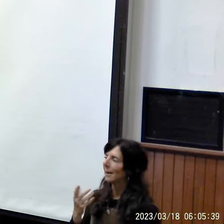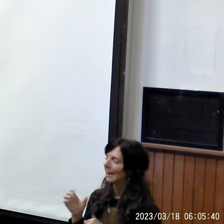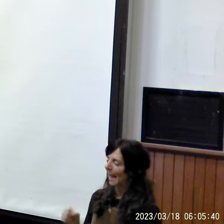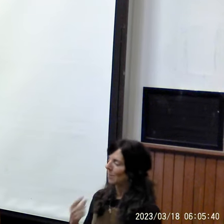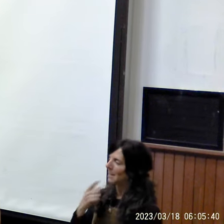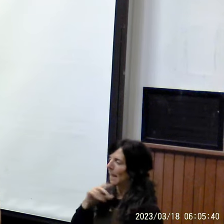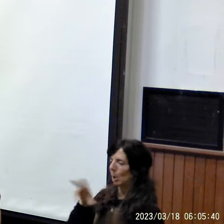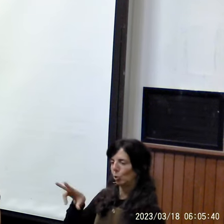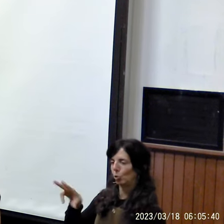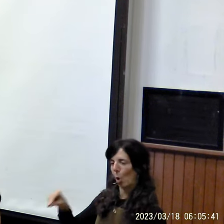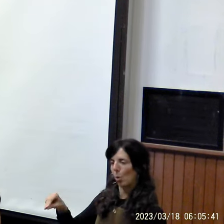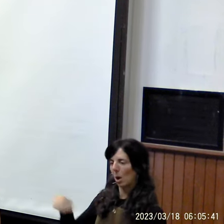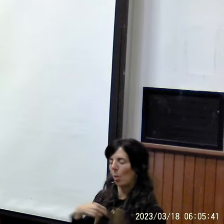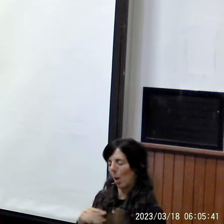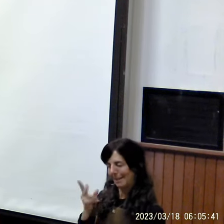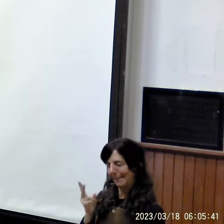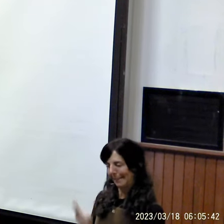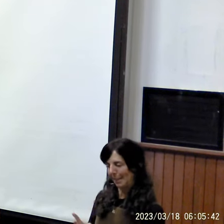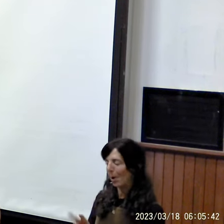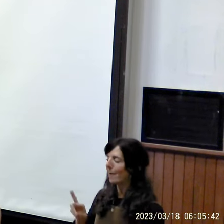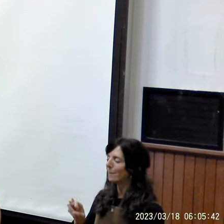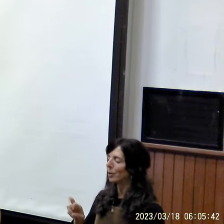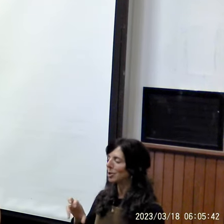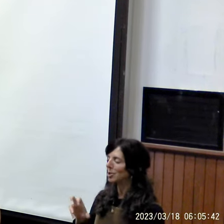Okay, can we actually refuse to be updated? Can I still stay on version